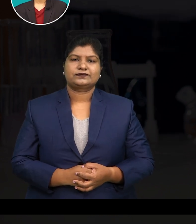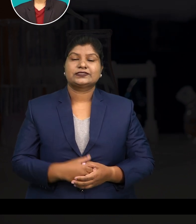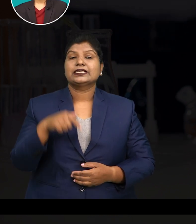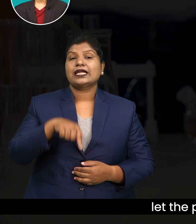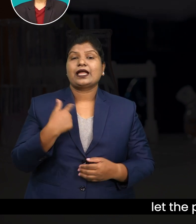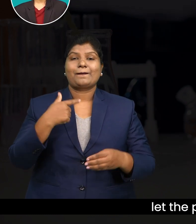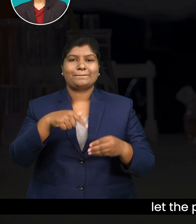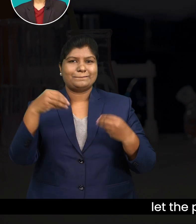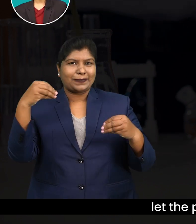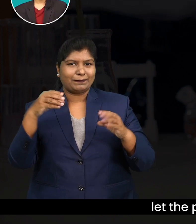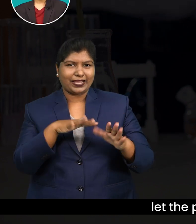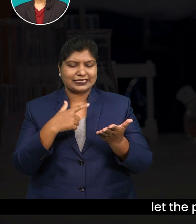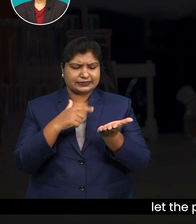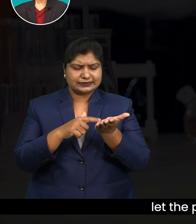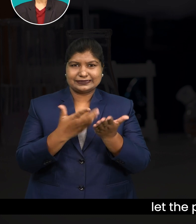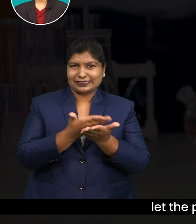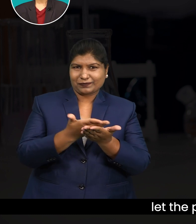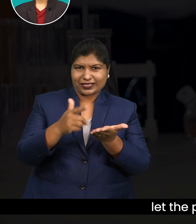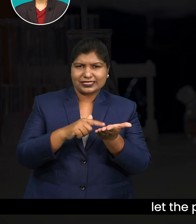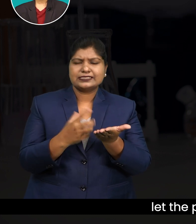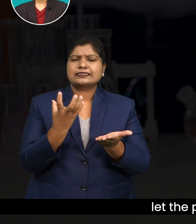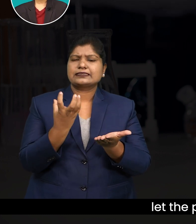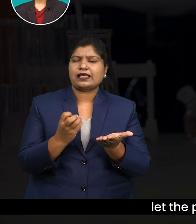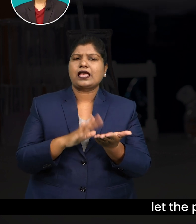Therefore, let the paper dry for a while.